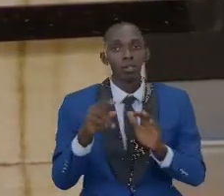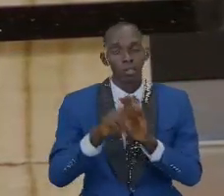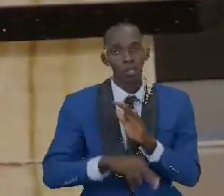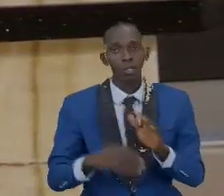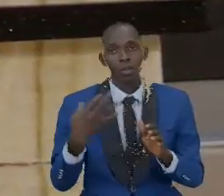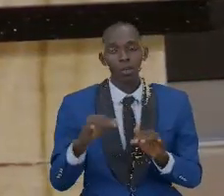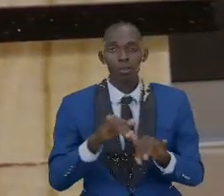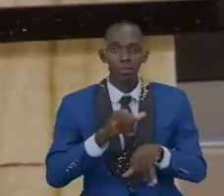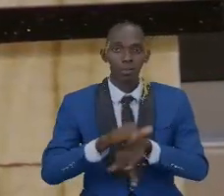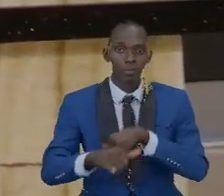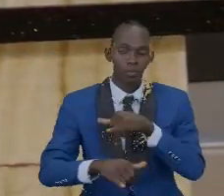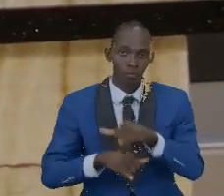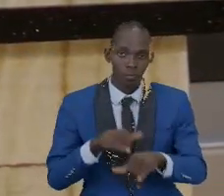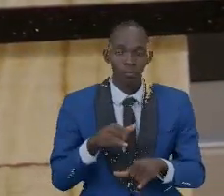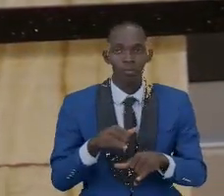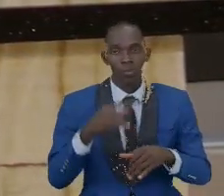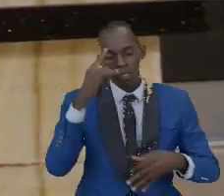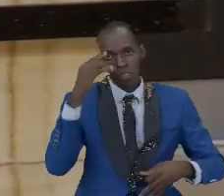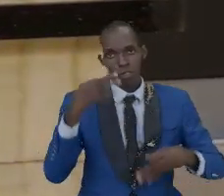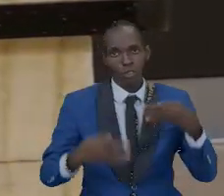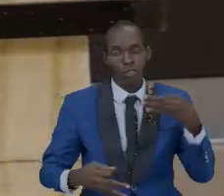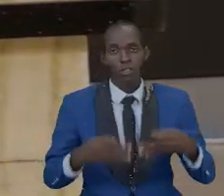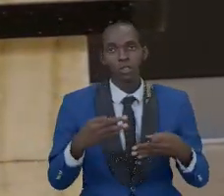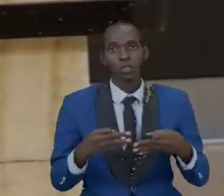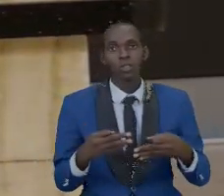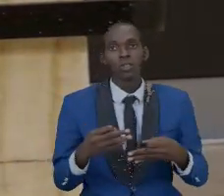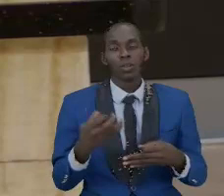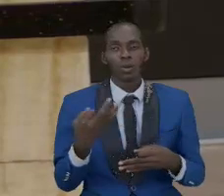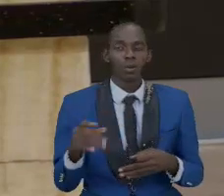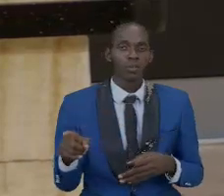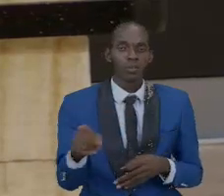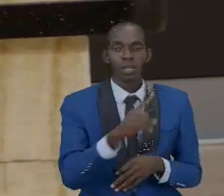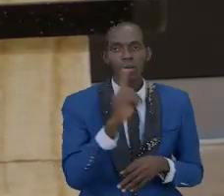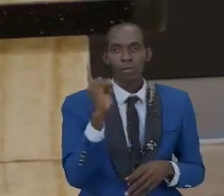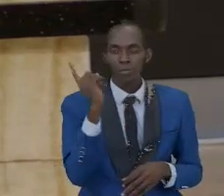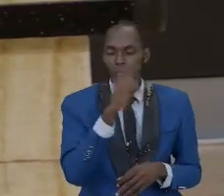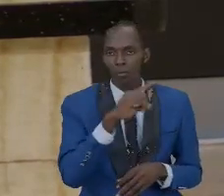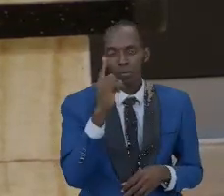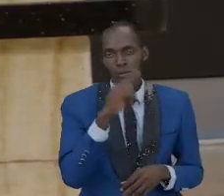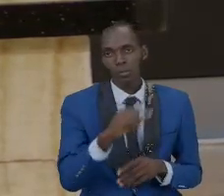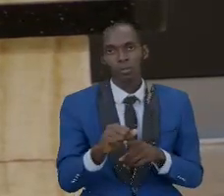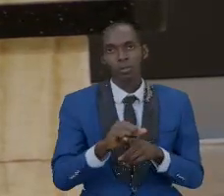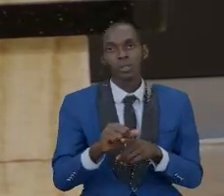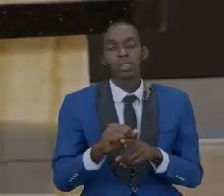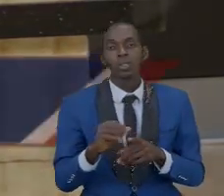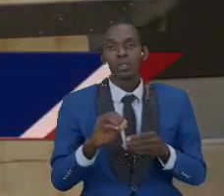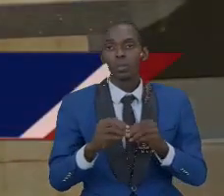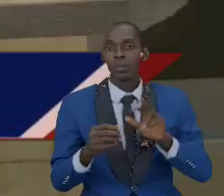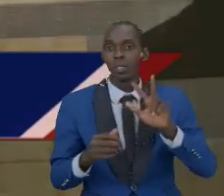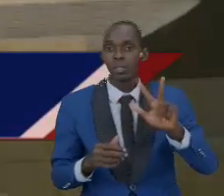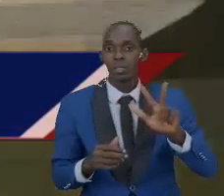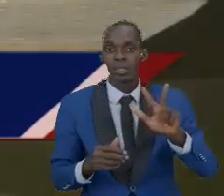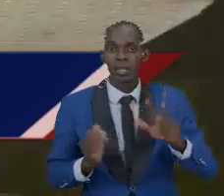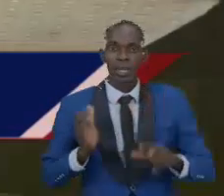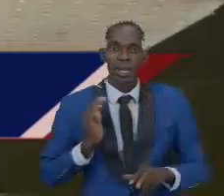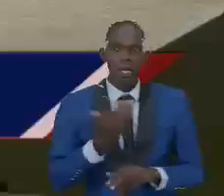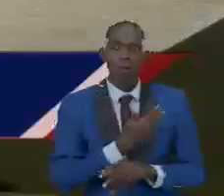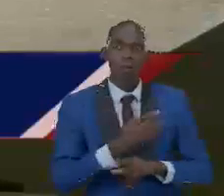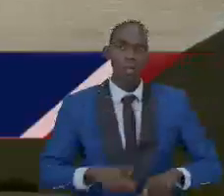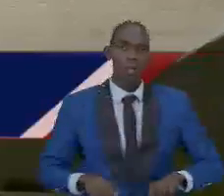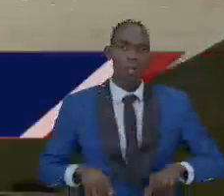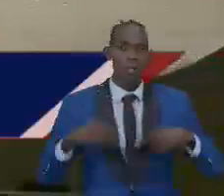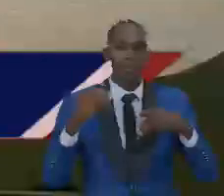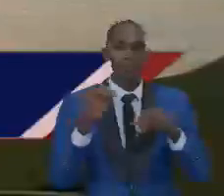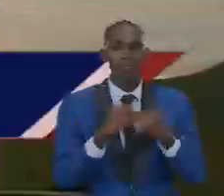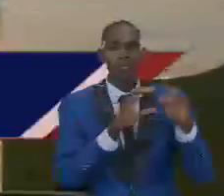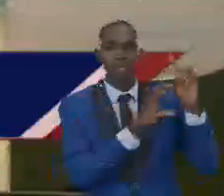compromises judged for their false Point number three our life in Christ